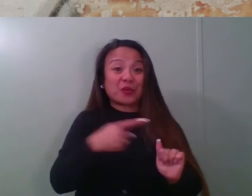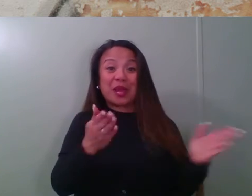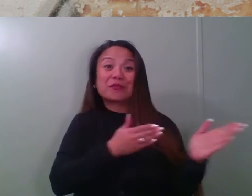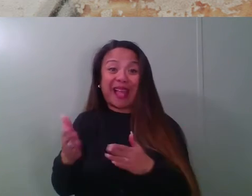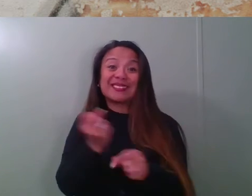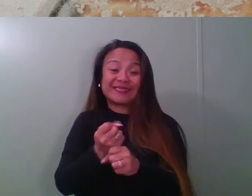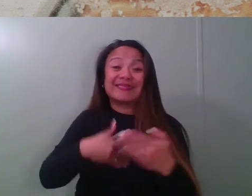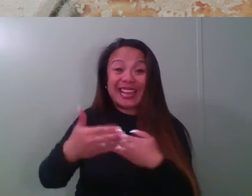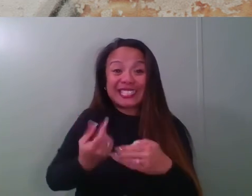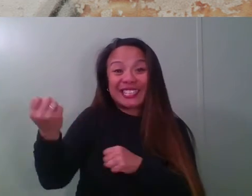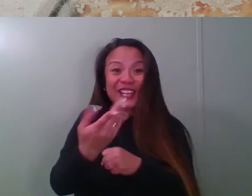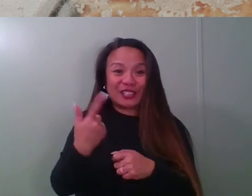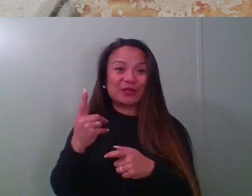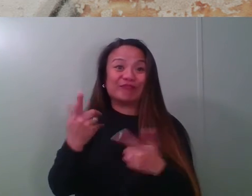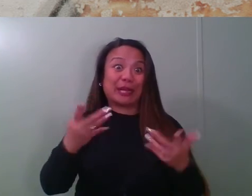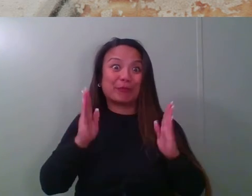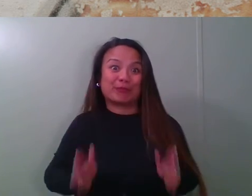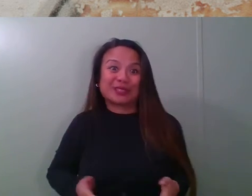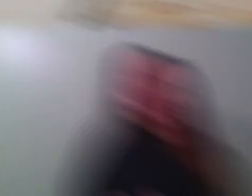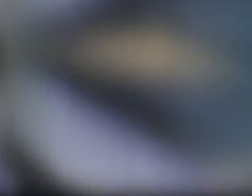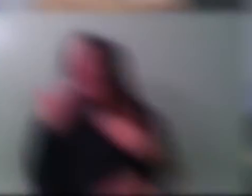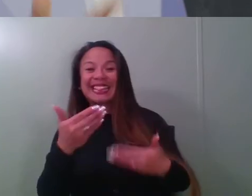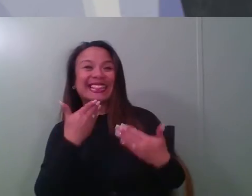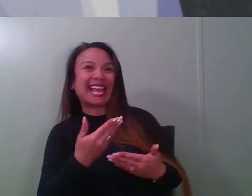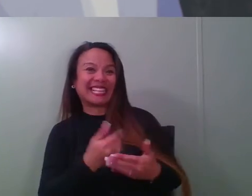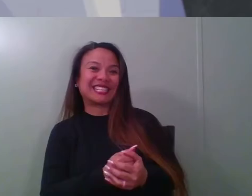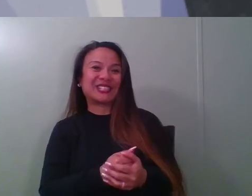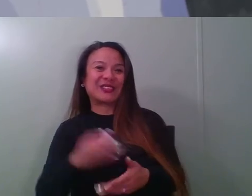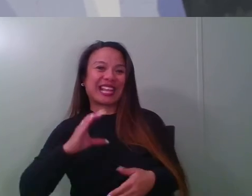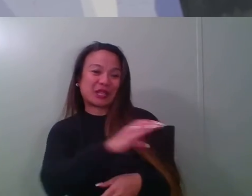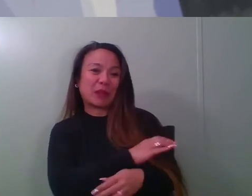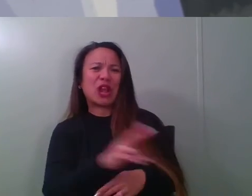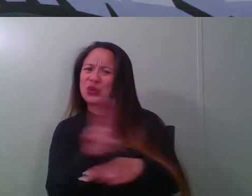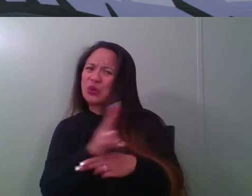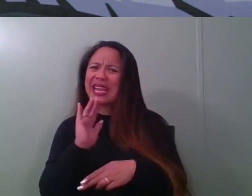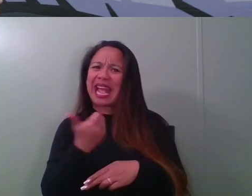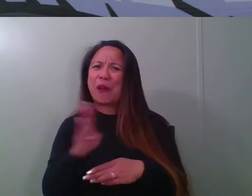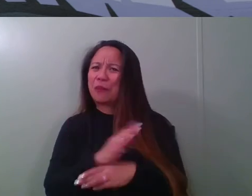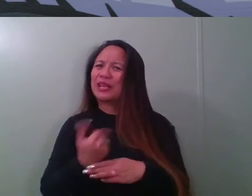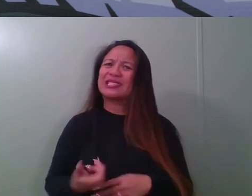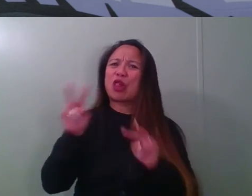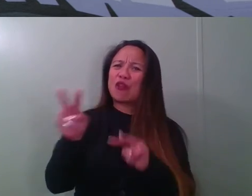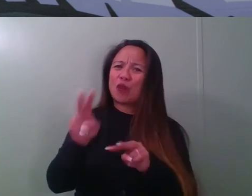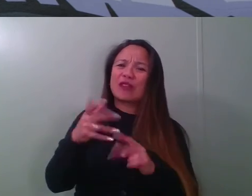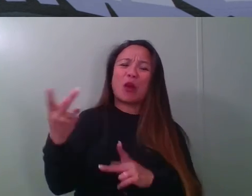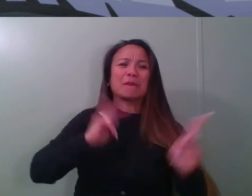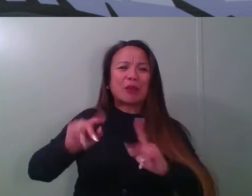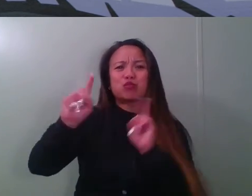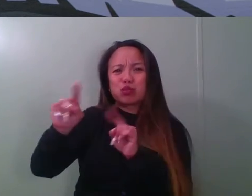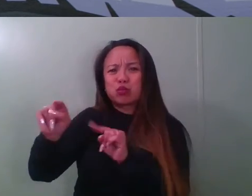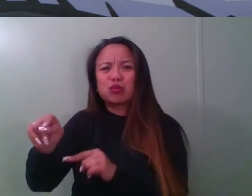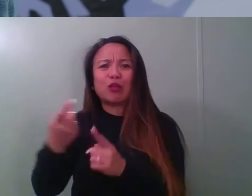plan to return next year to experience Santa Ana's arts community in person. Thank you, Councilmember Hernandez. Usually this time, our